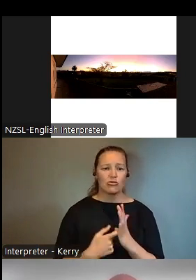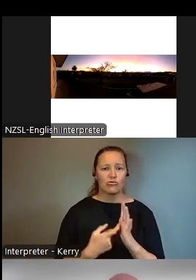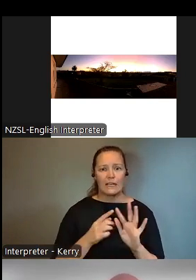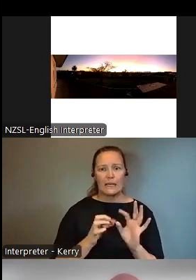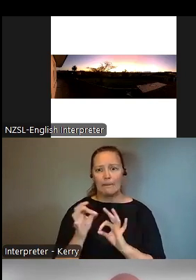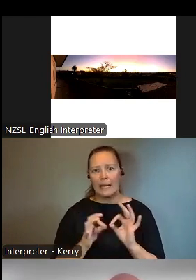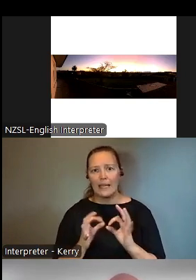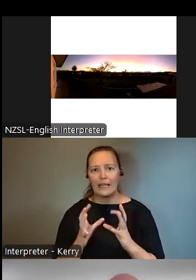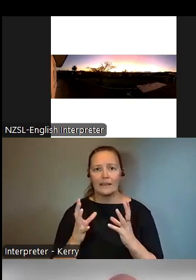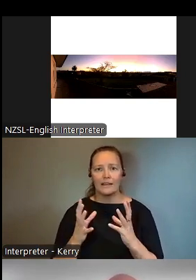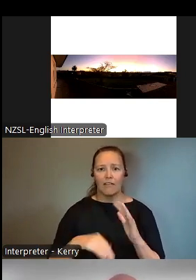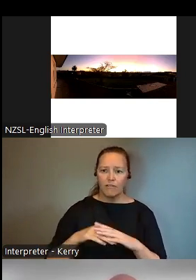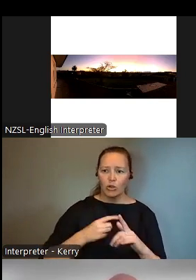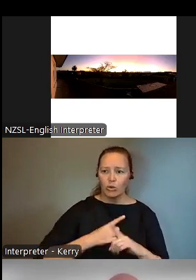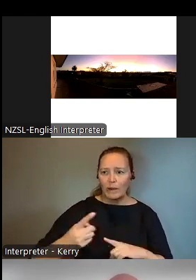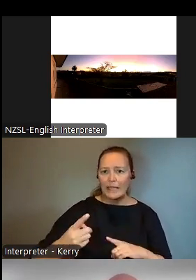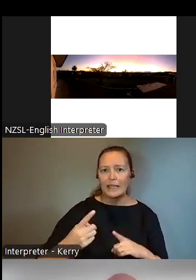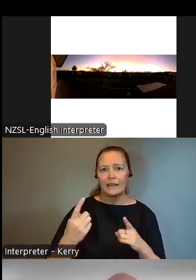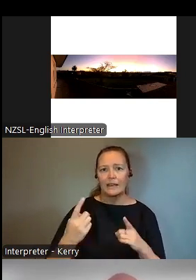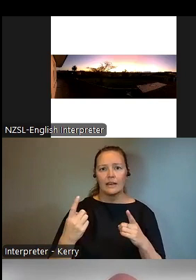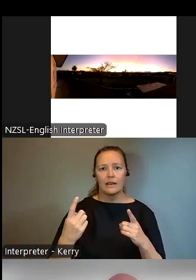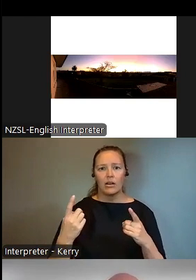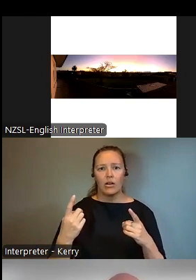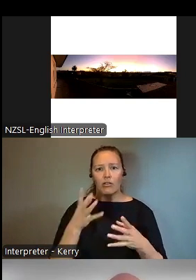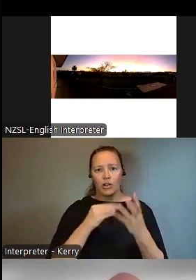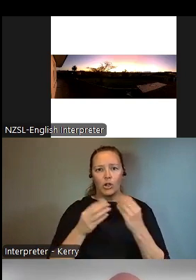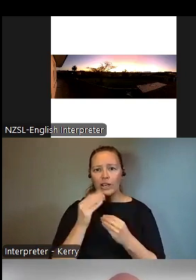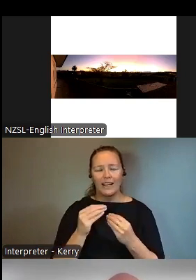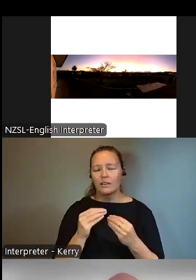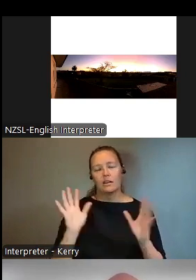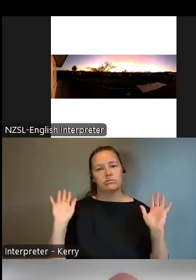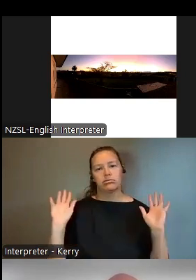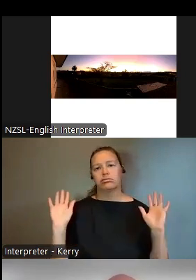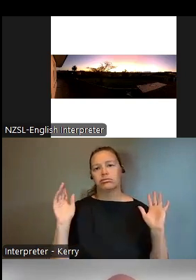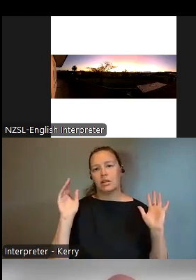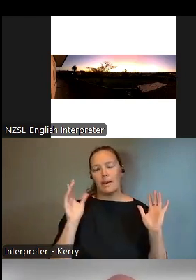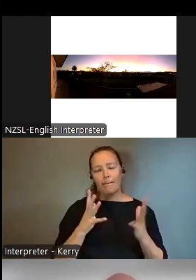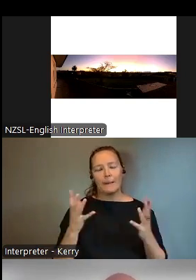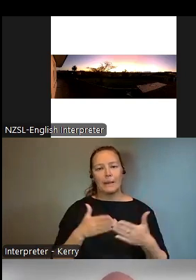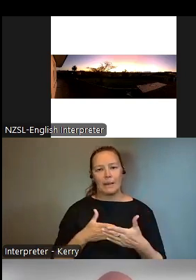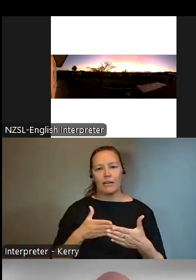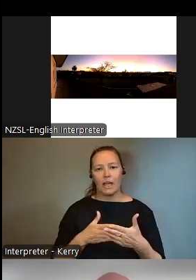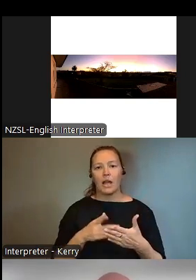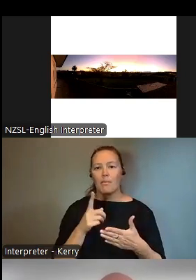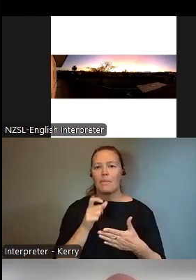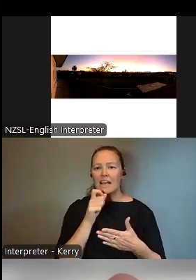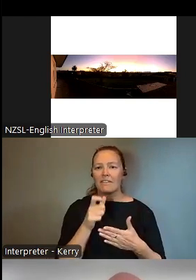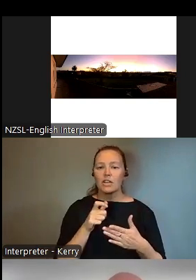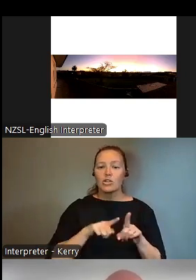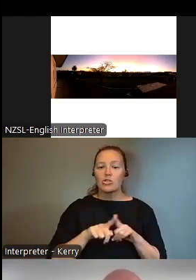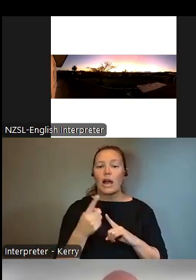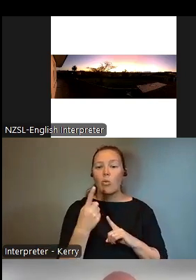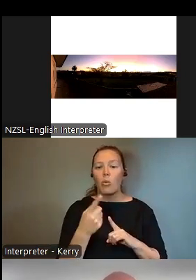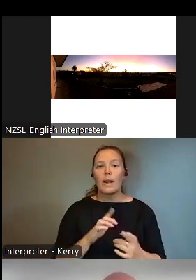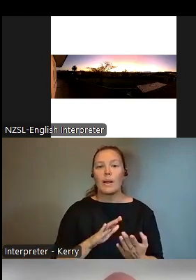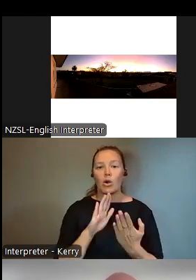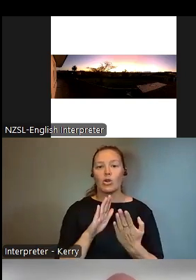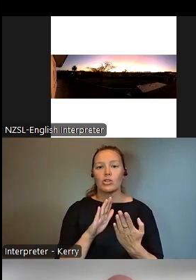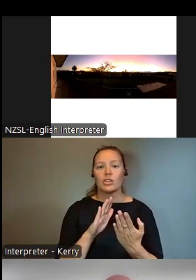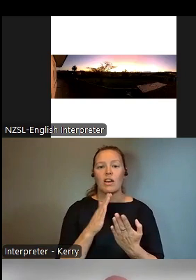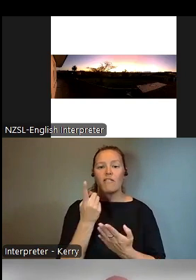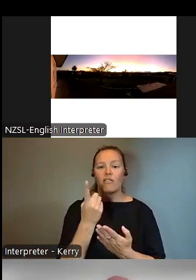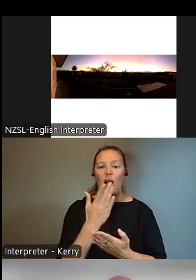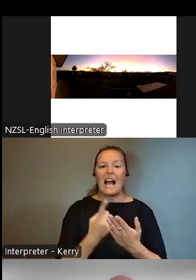an entire week's worth of learning, then that's a big barrier for them. But if it's to try one approach for half a